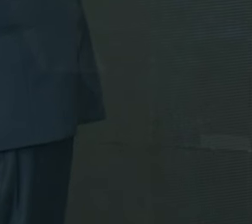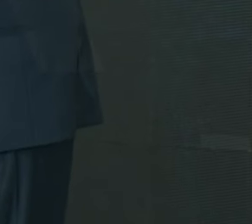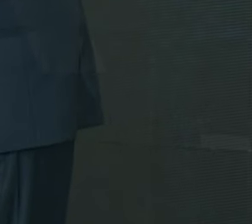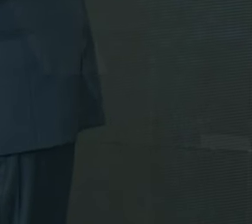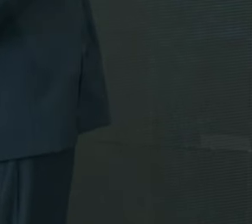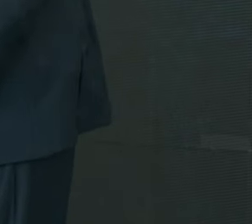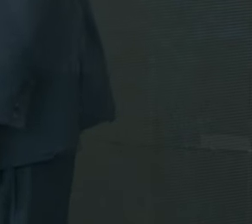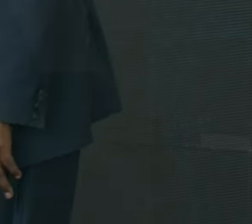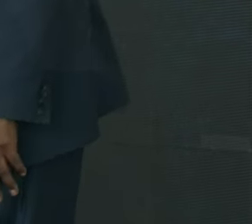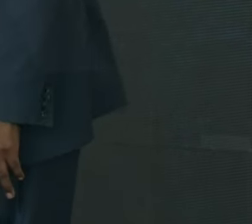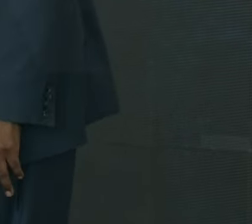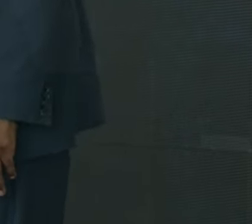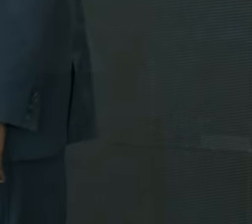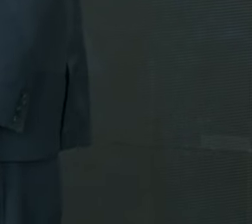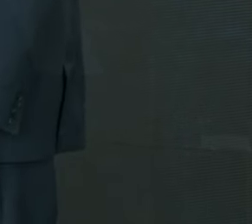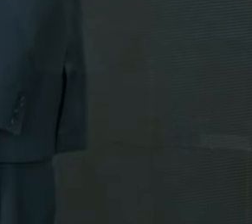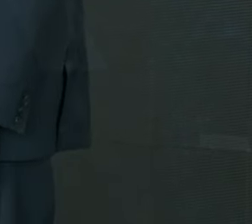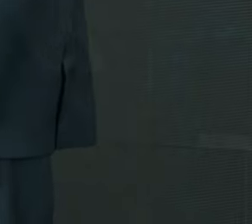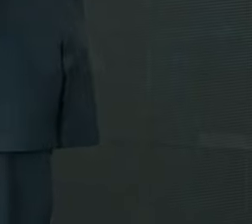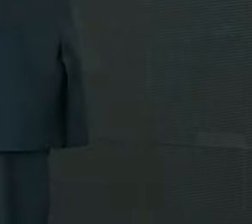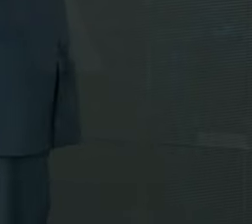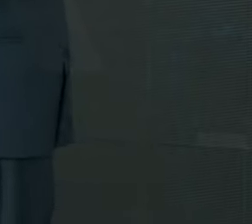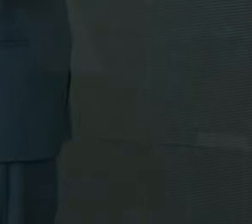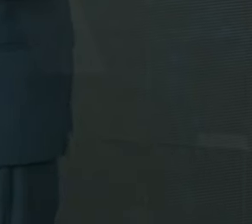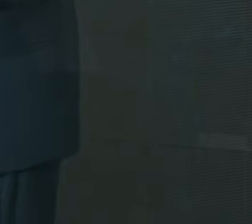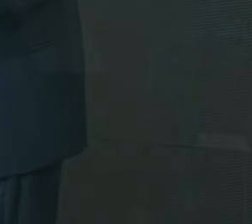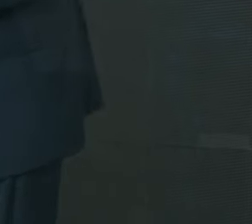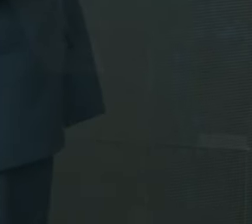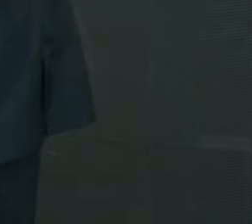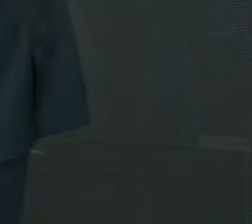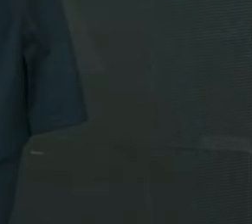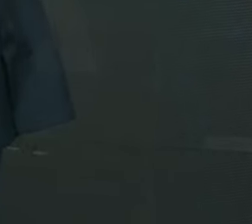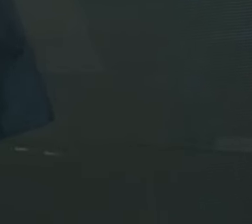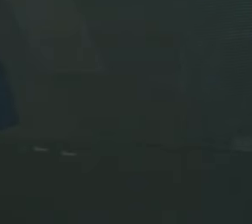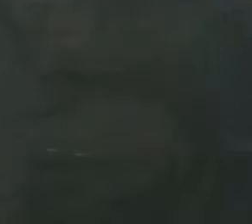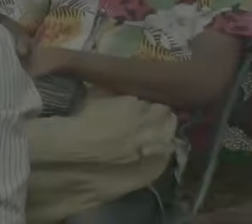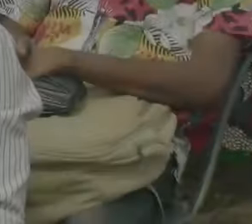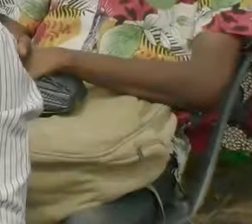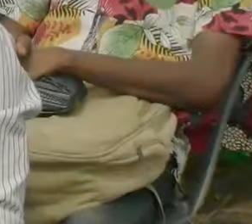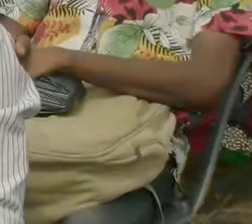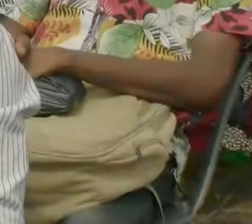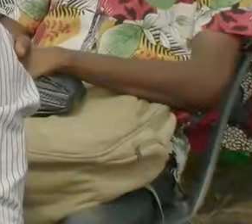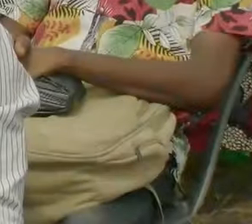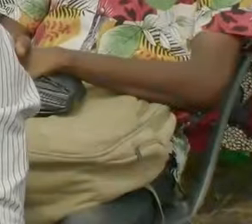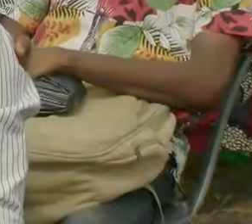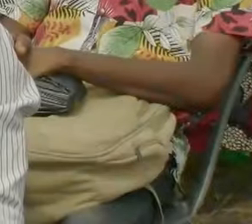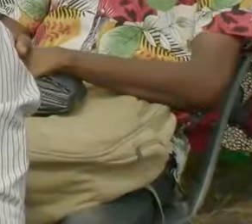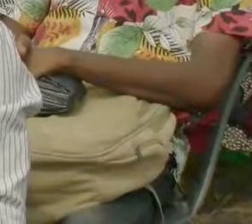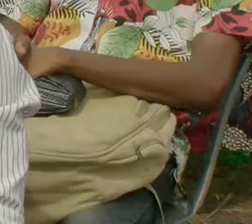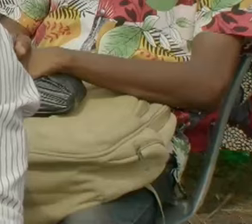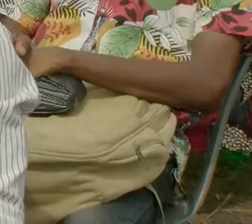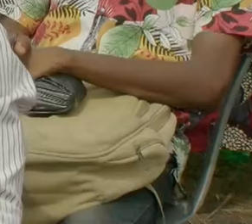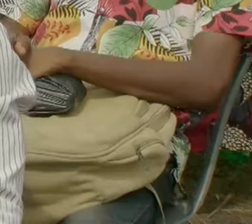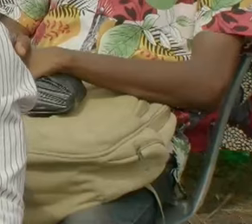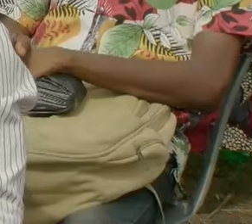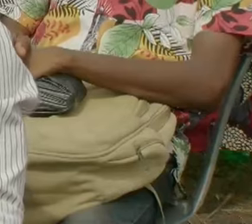say, when to say it, and how to say it. You see, many people